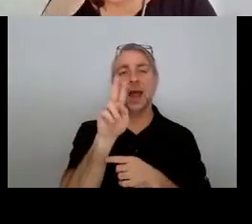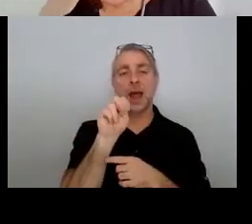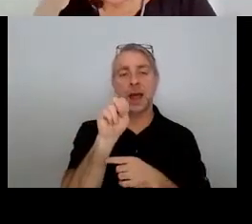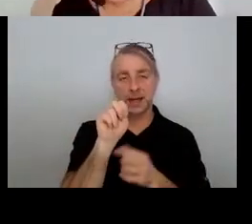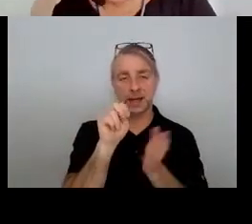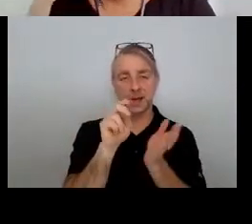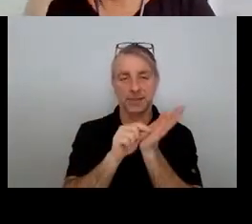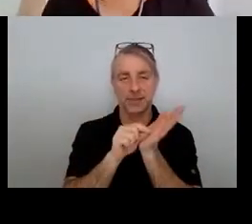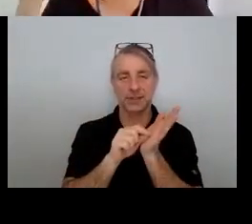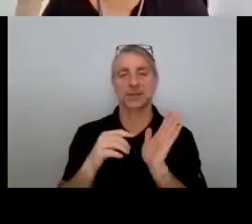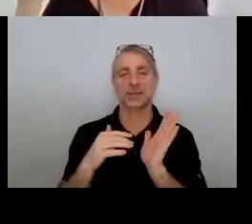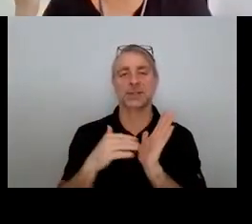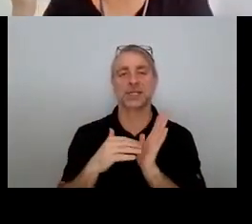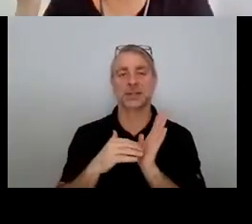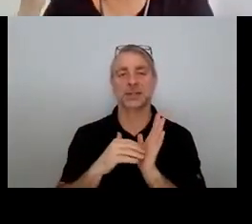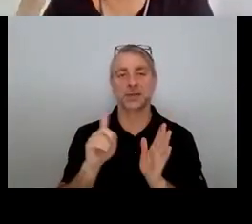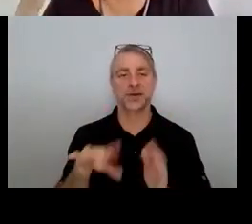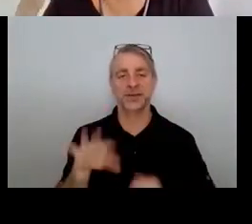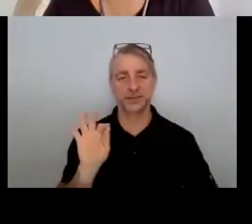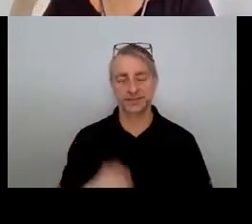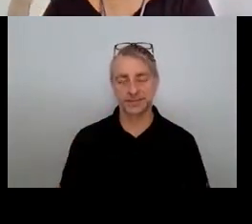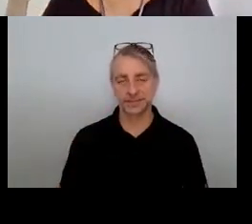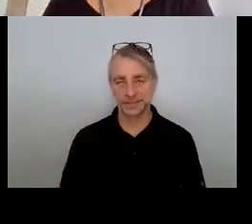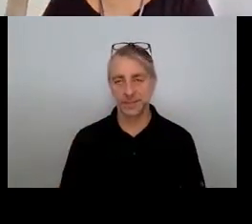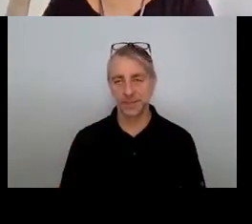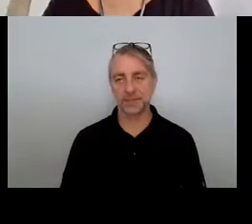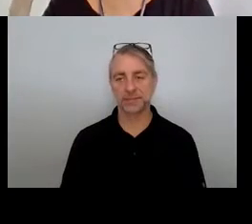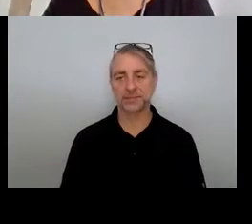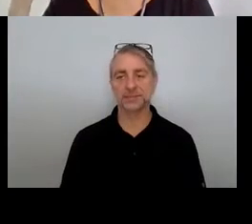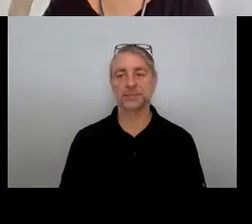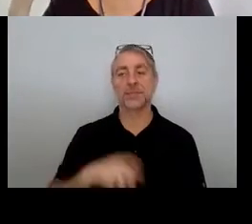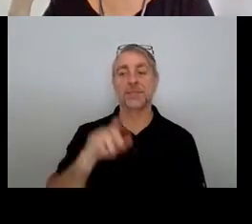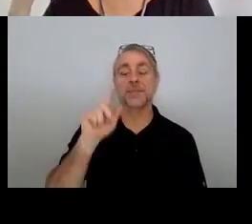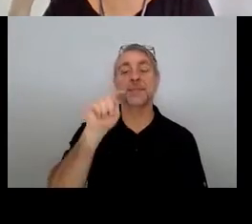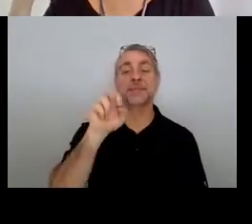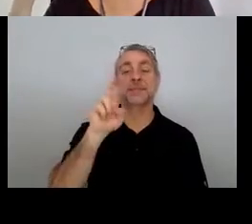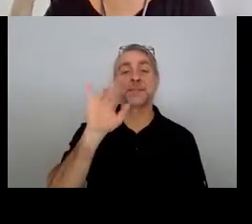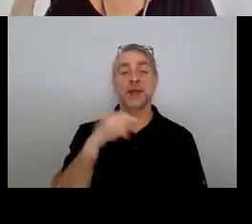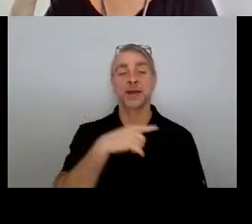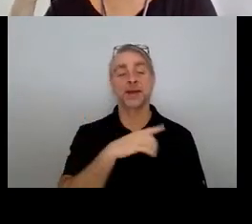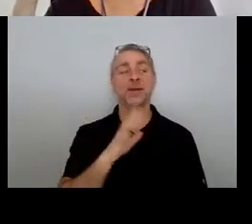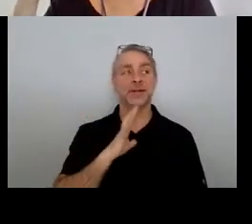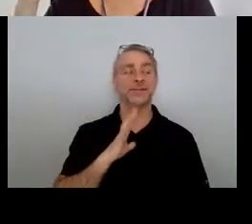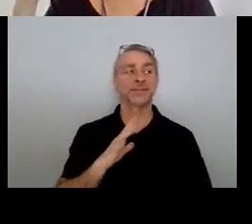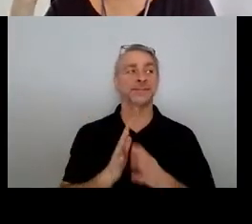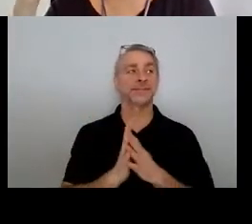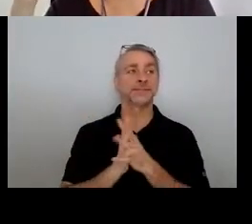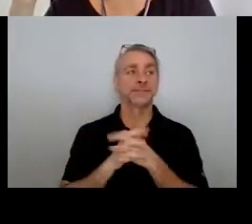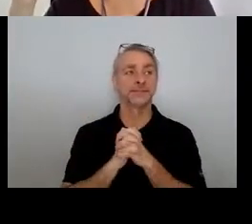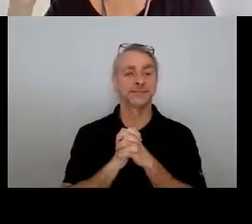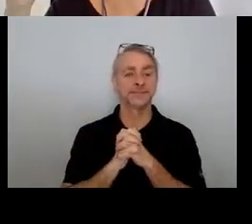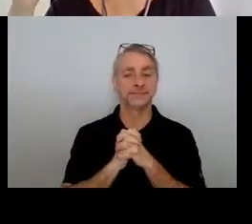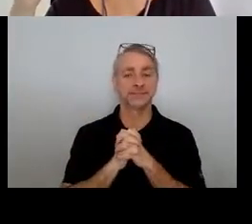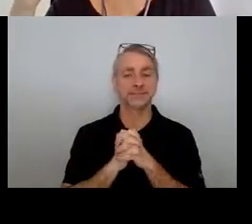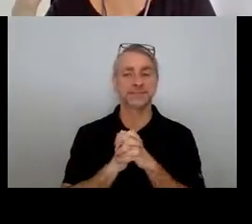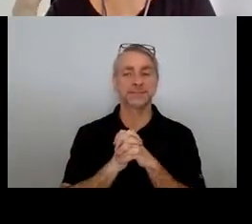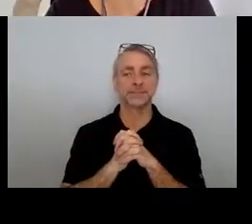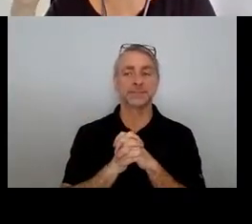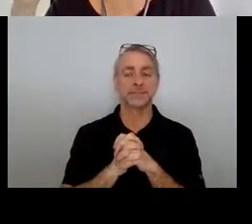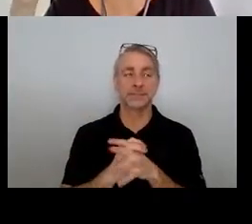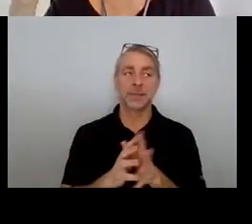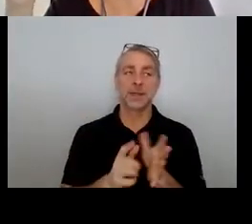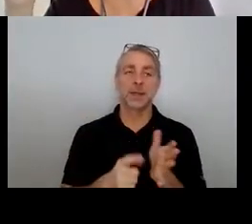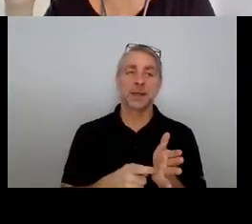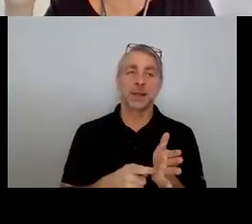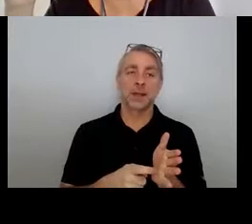those. Yeah. So I think it's sort of a high effort,